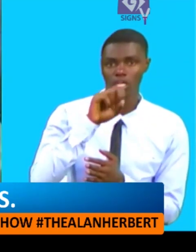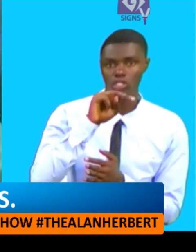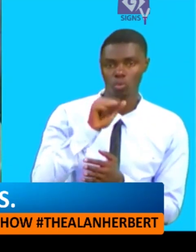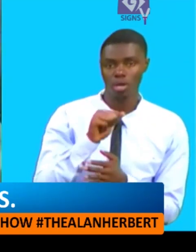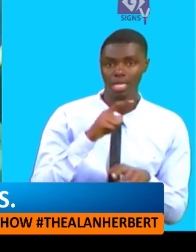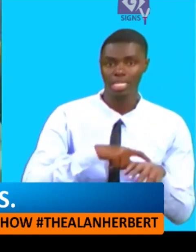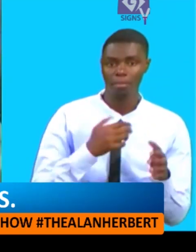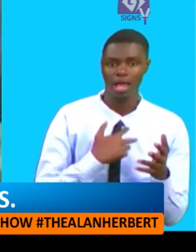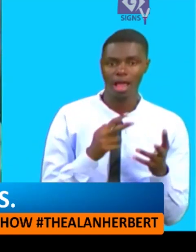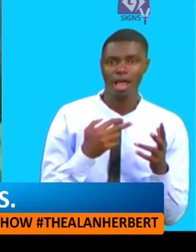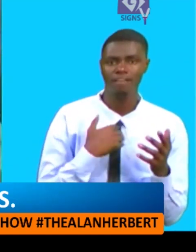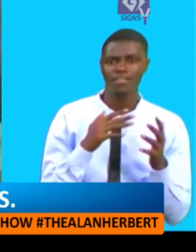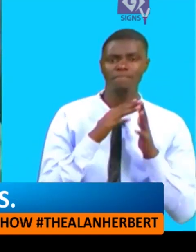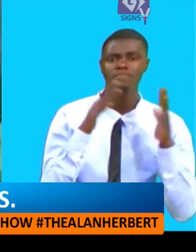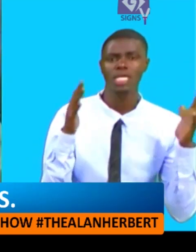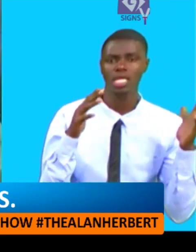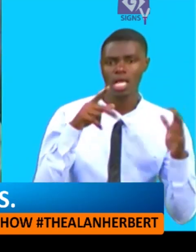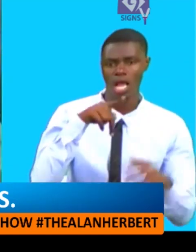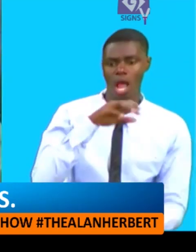So when you have a very big pool of